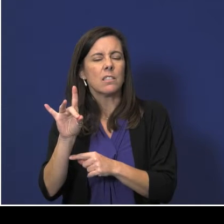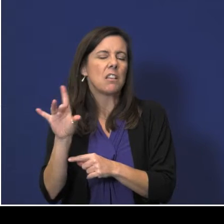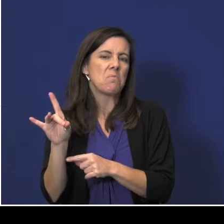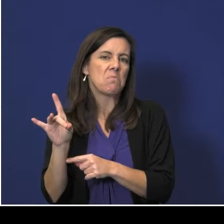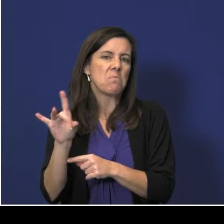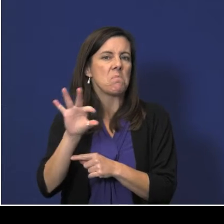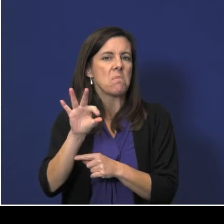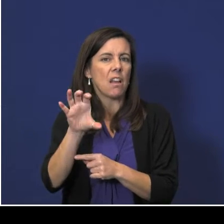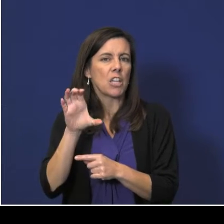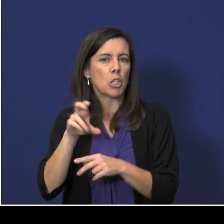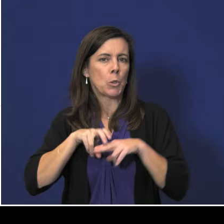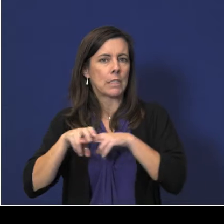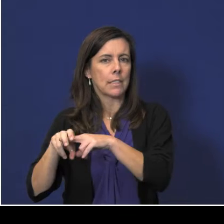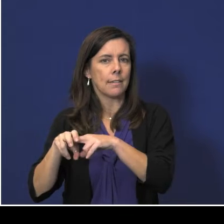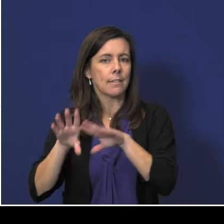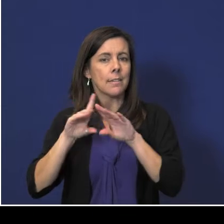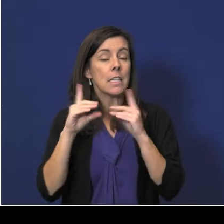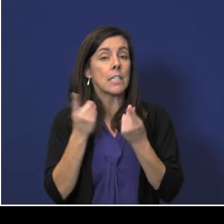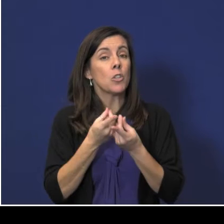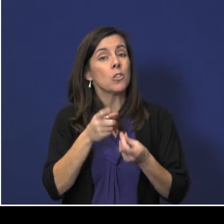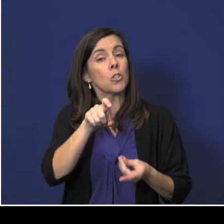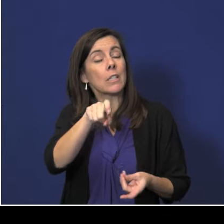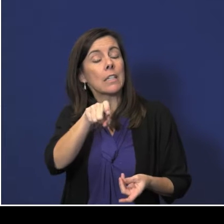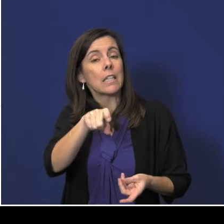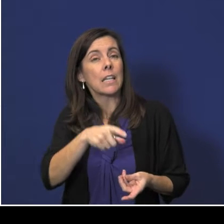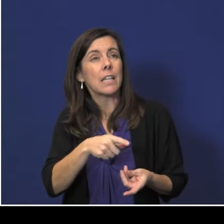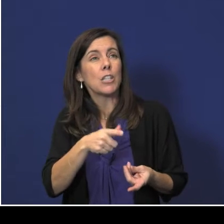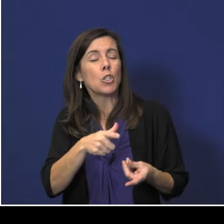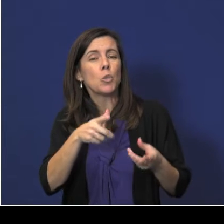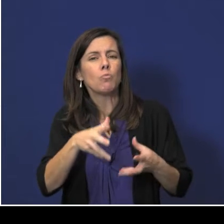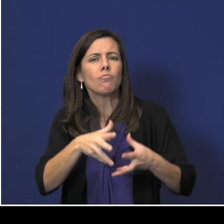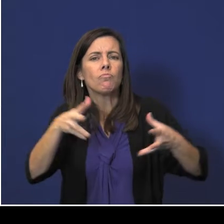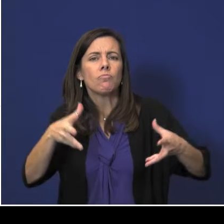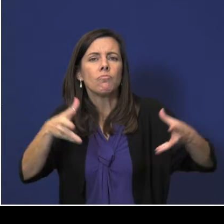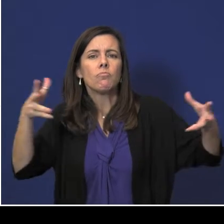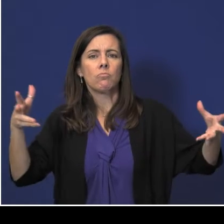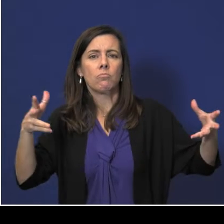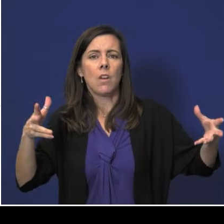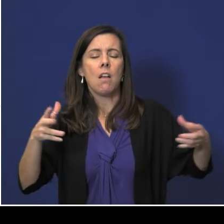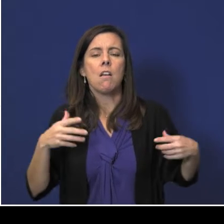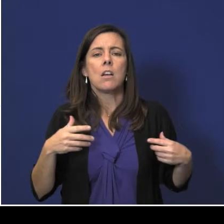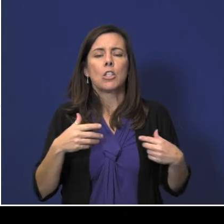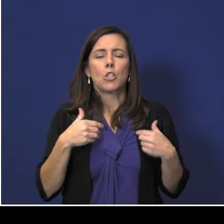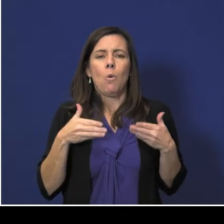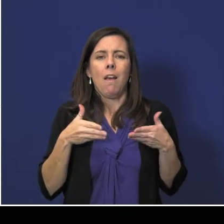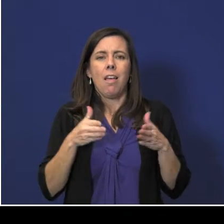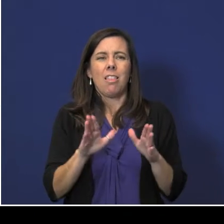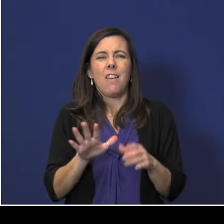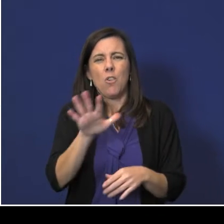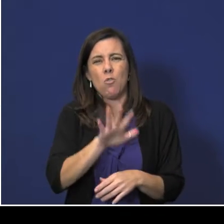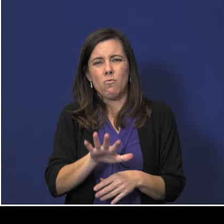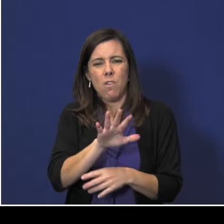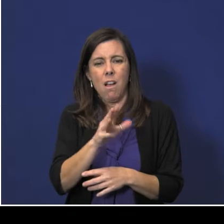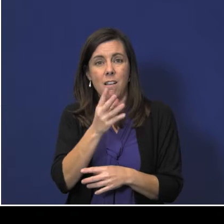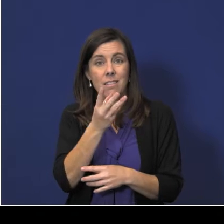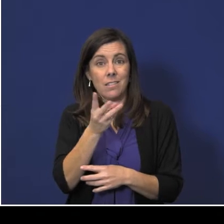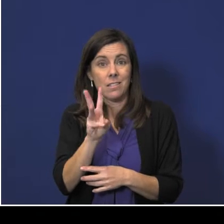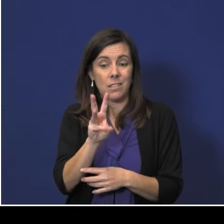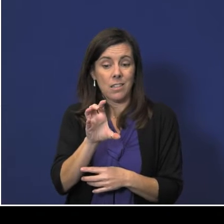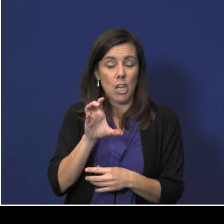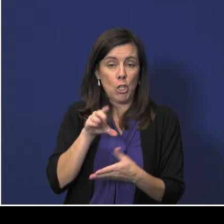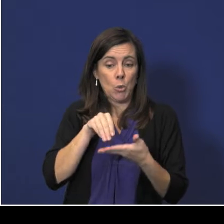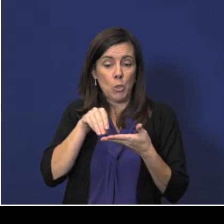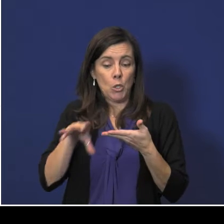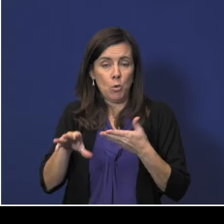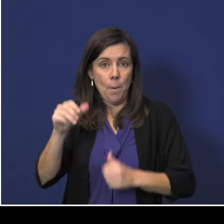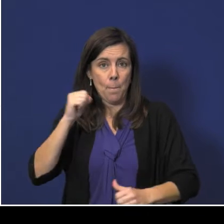The district needed to expand its facilities to allow for roughly 1,600 student